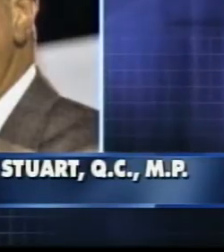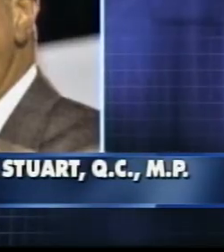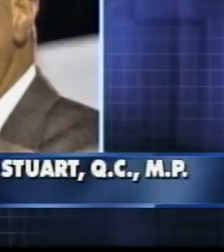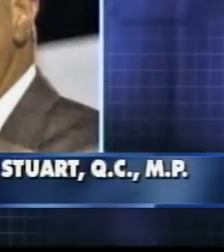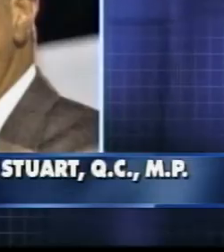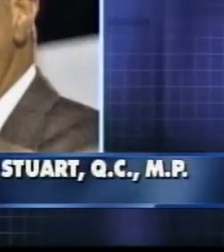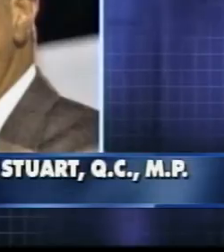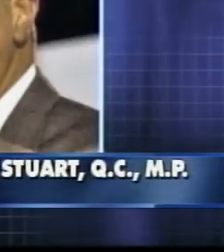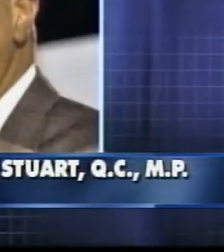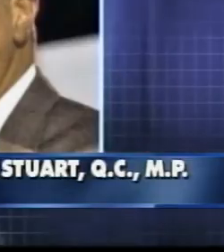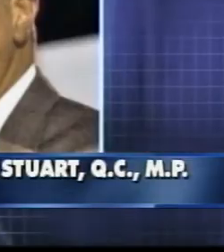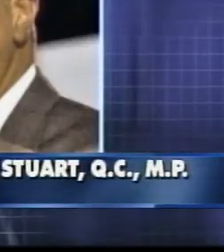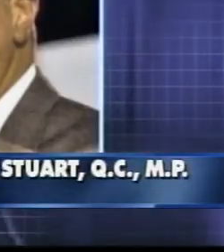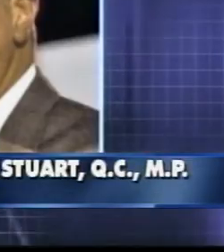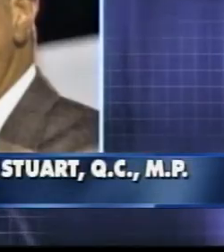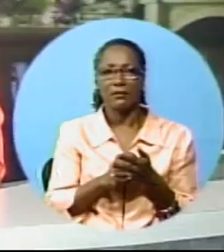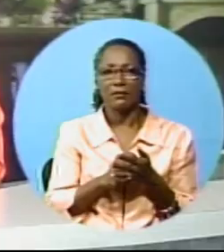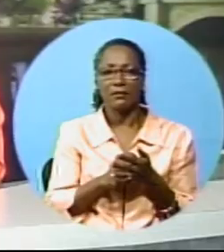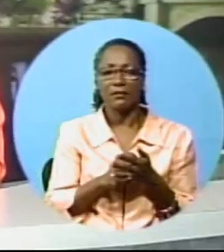to the quality of implementation.